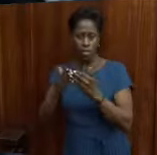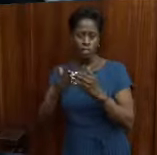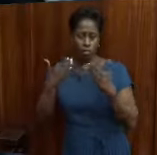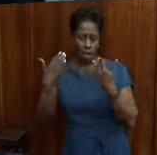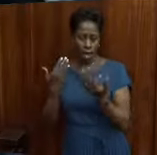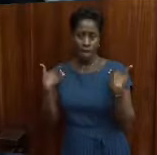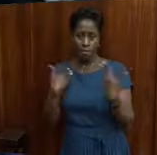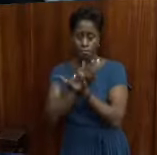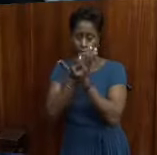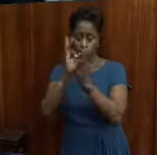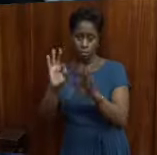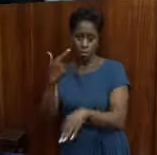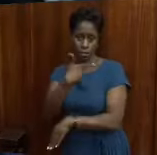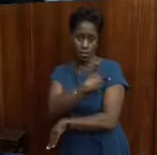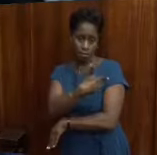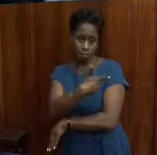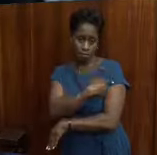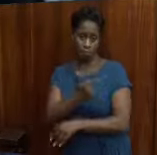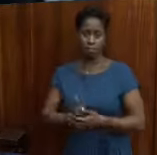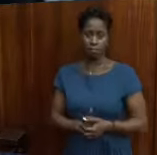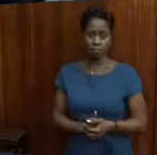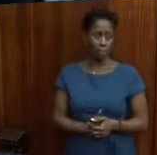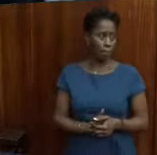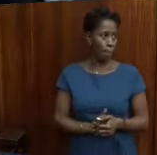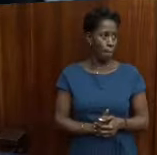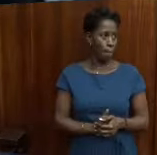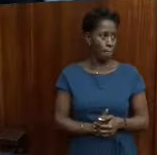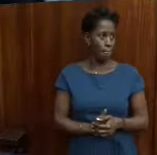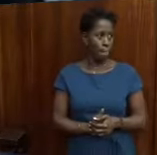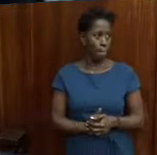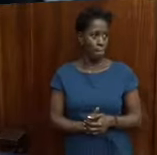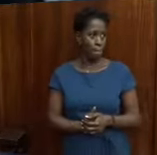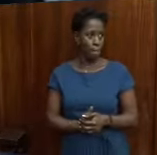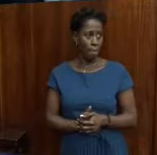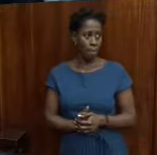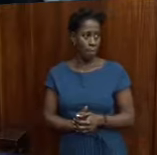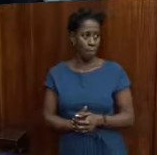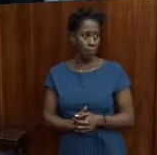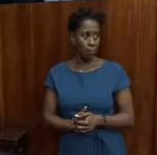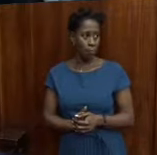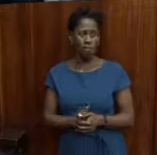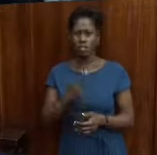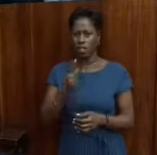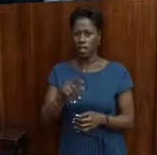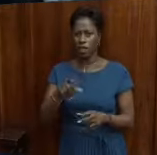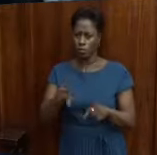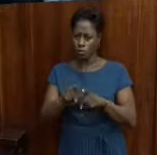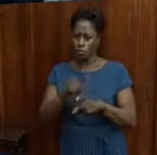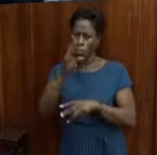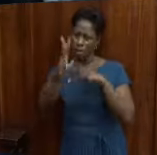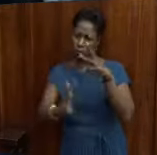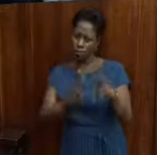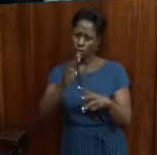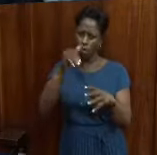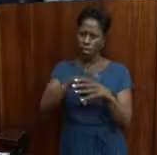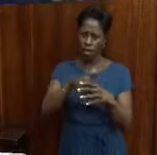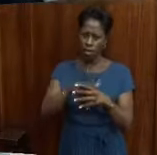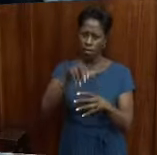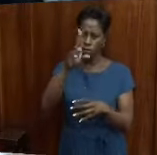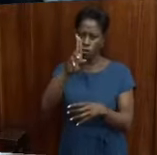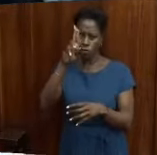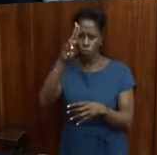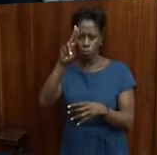and providing incentives for vaccinations. With the support of multilateral agencies like the World Bank and UNDP, we continue to